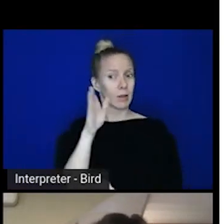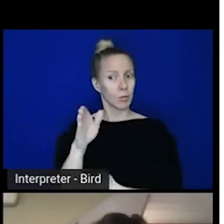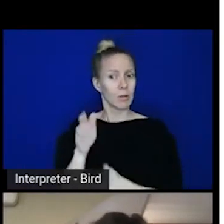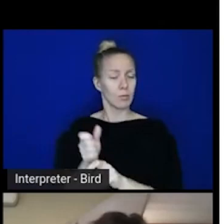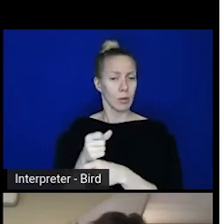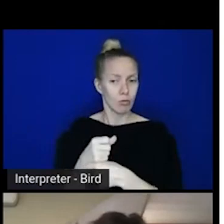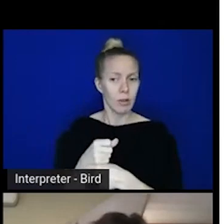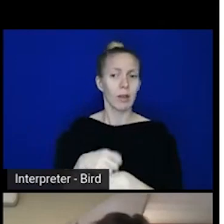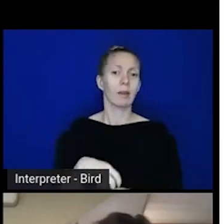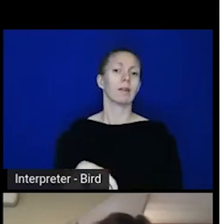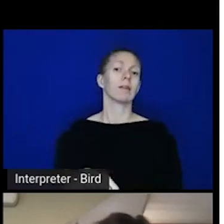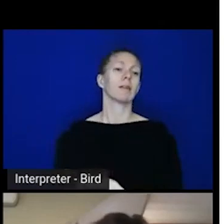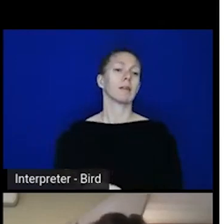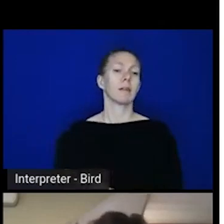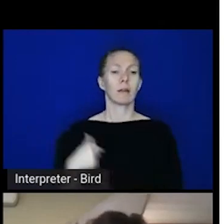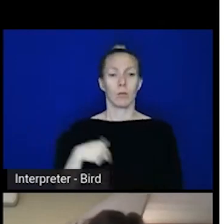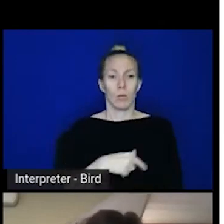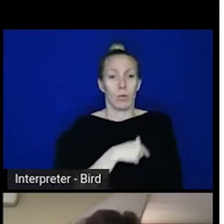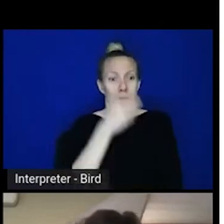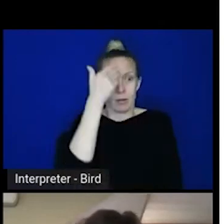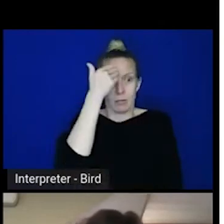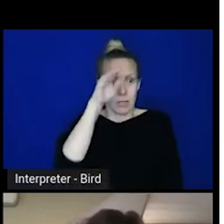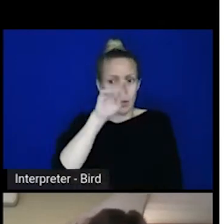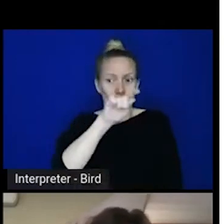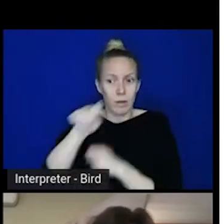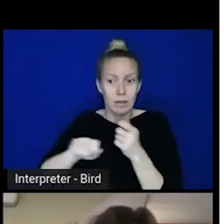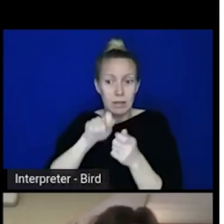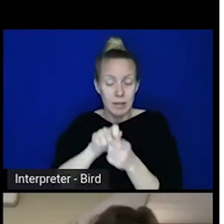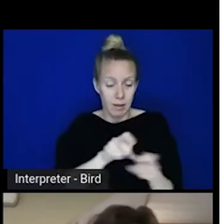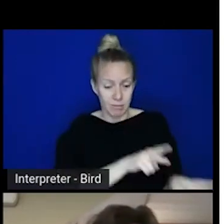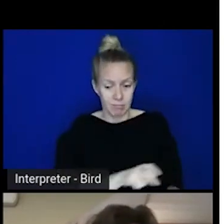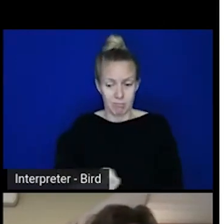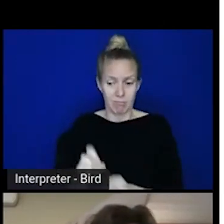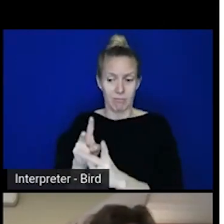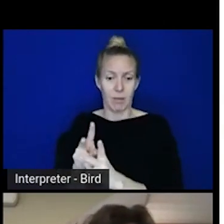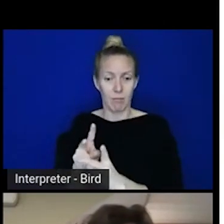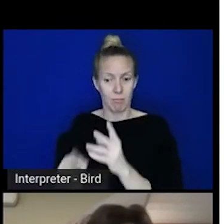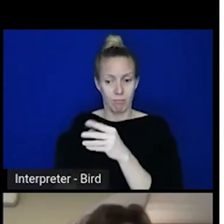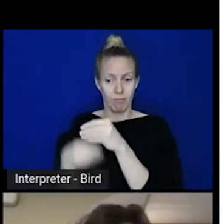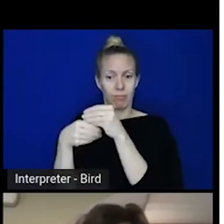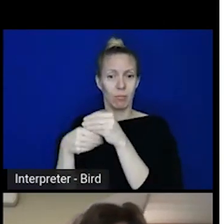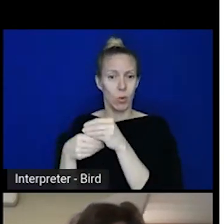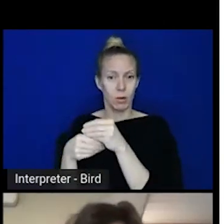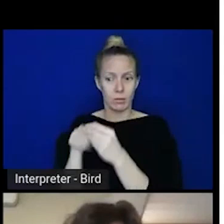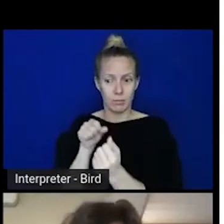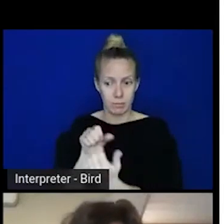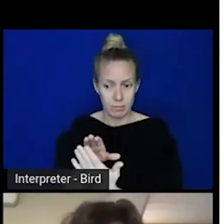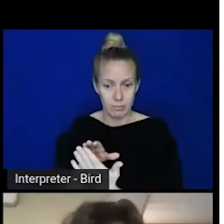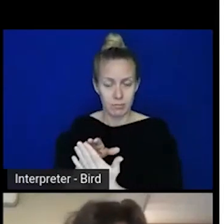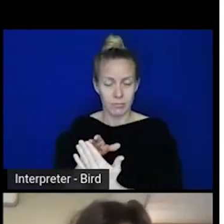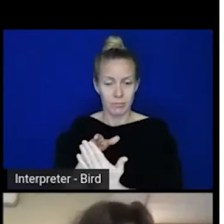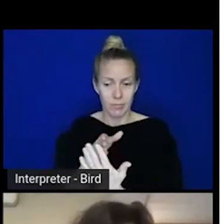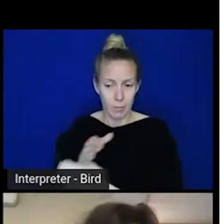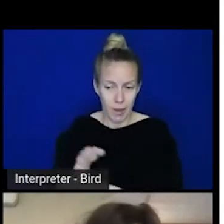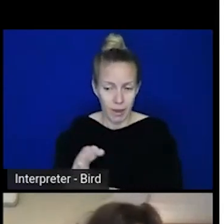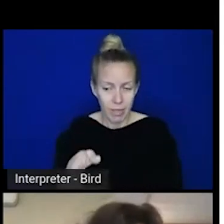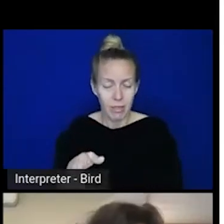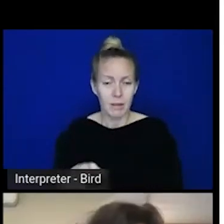generated. We didn't know the exact import path, and so if I show you the, oops,